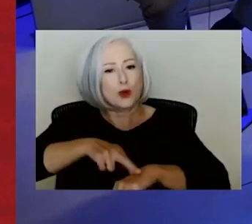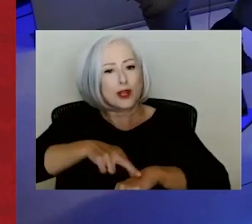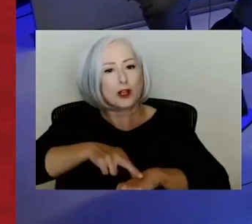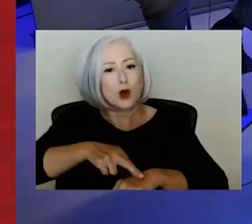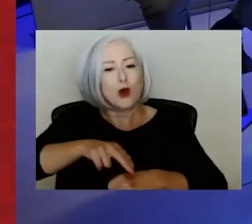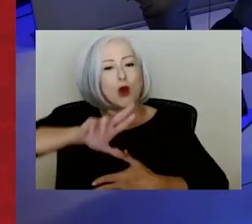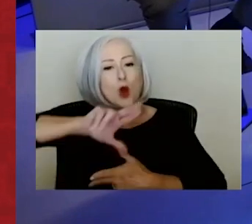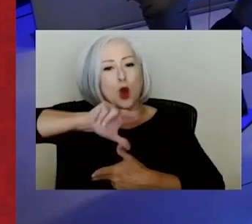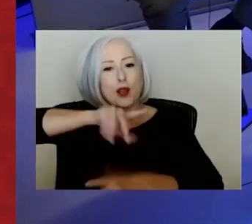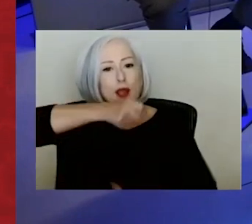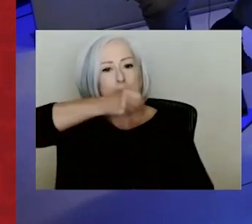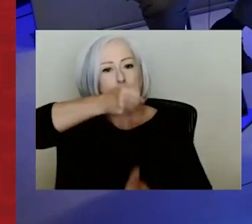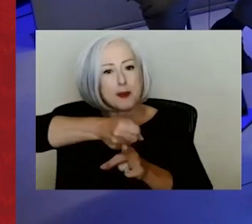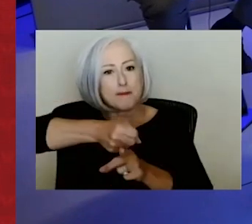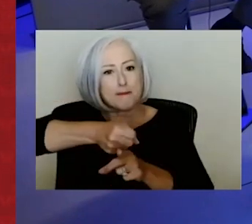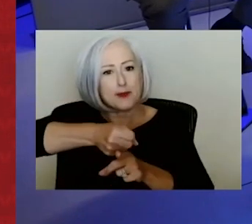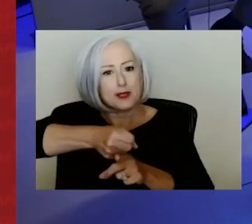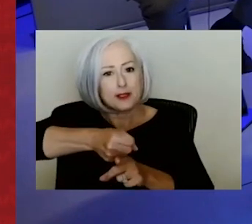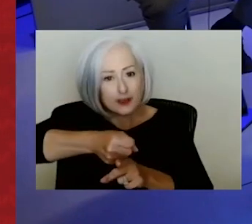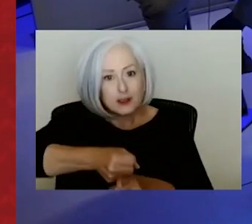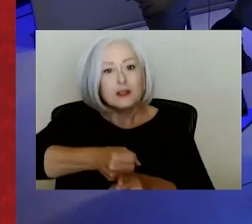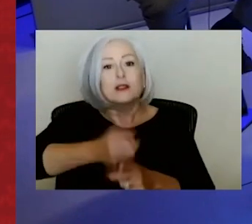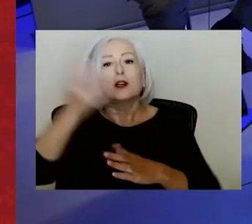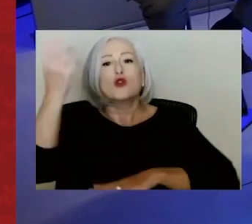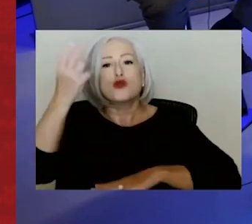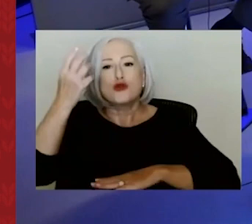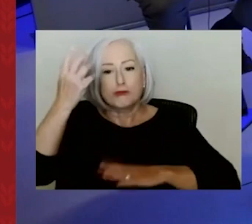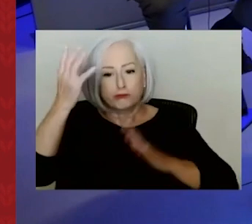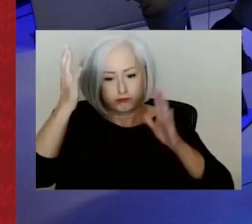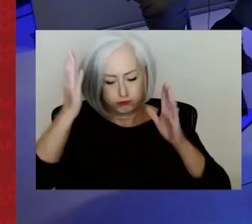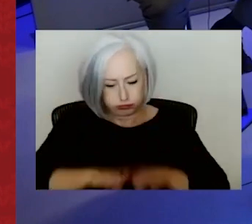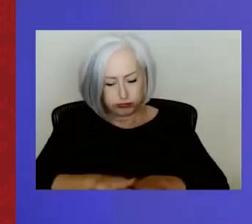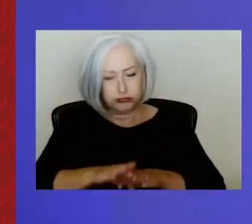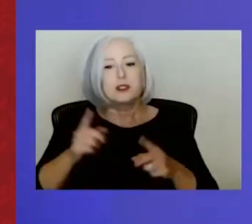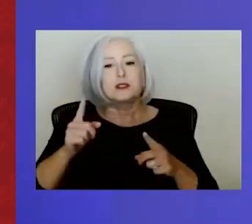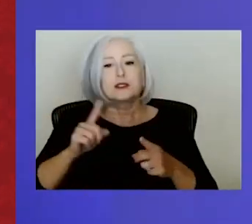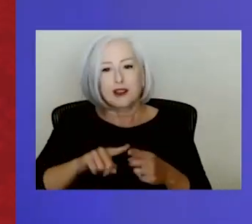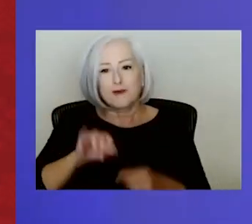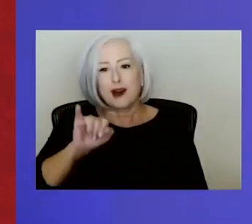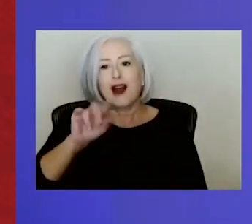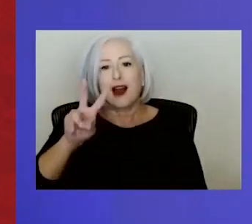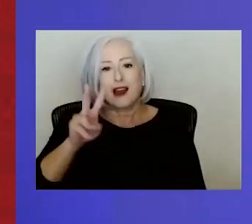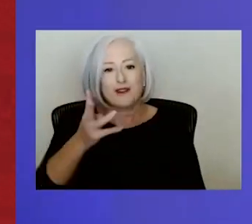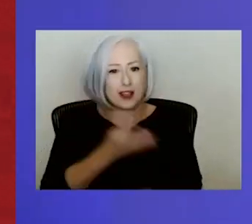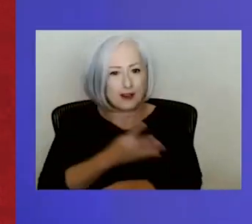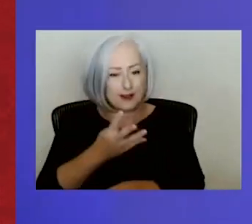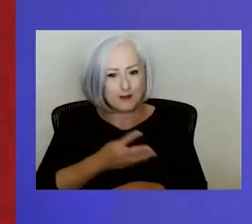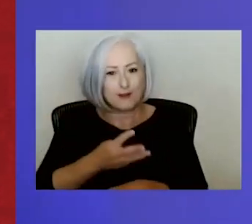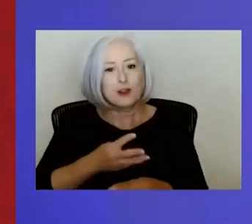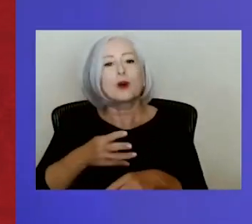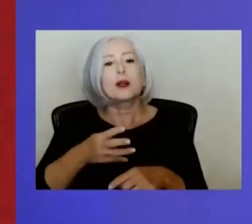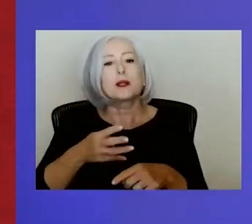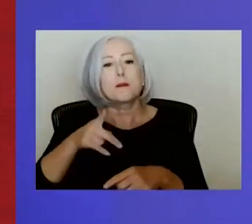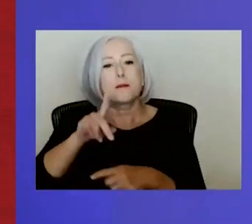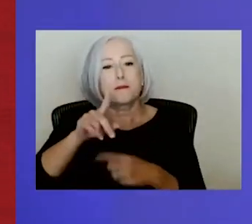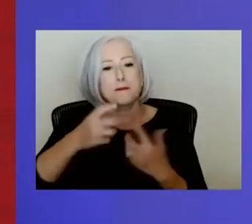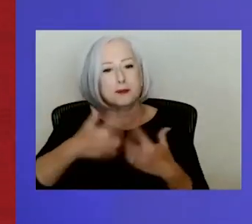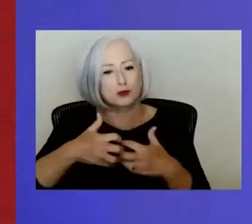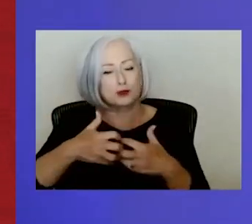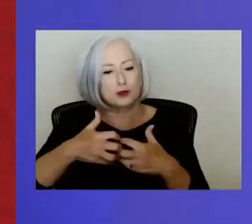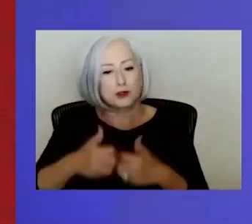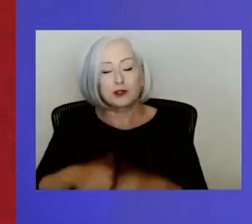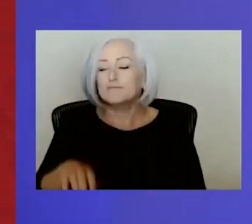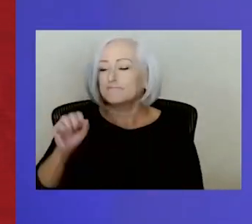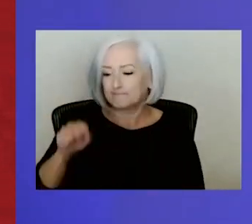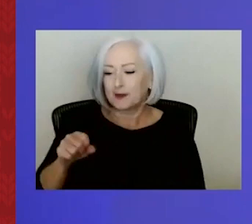some IV fluid plants. Is that right? Yeah, absolutely. Our primary IV fluid supplier, one of their primary production facilities was in